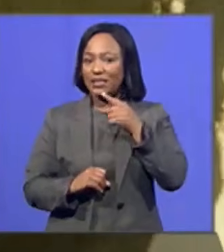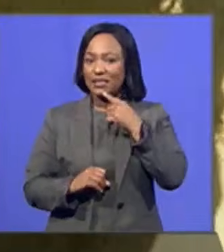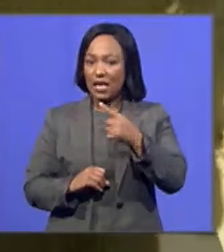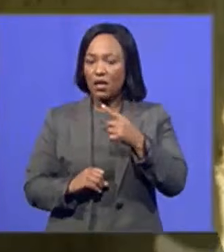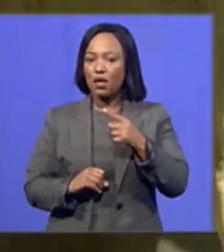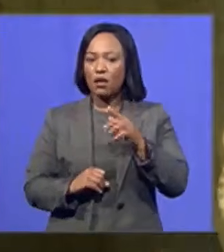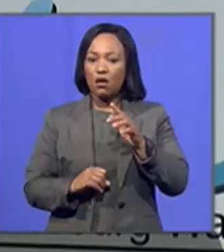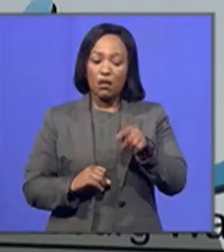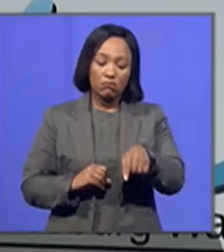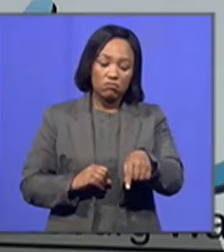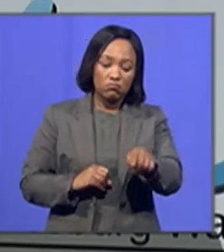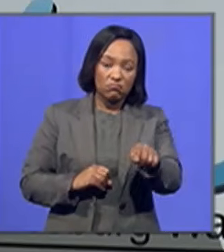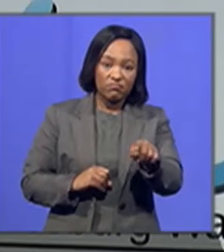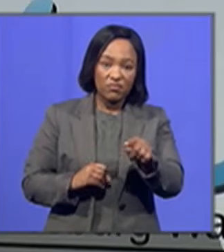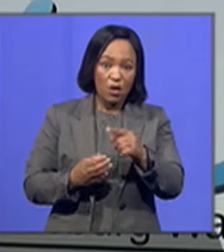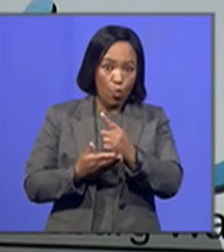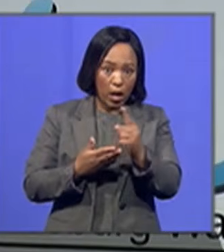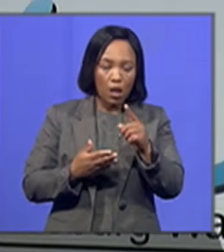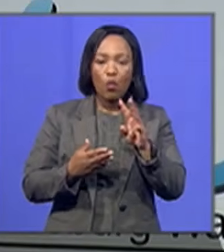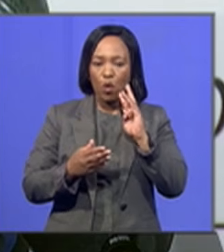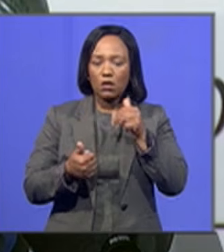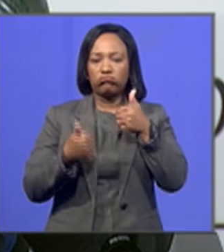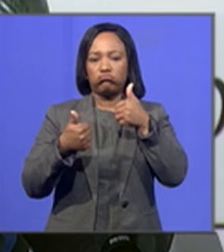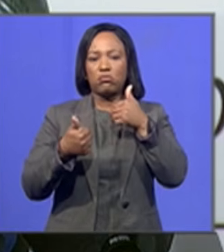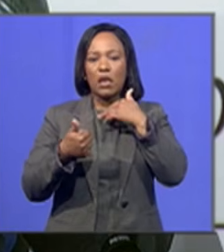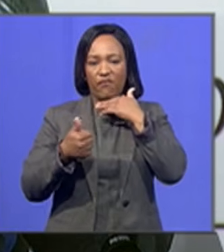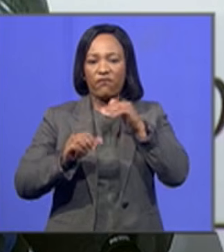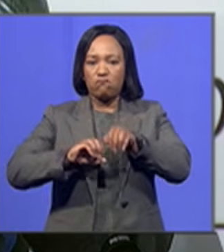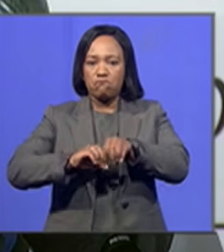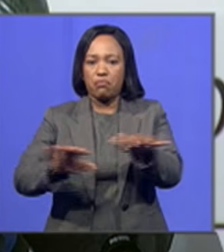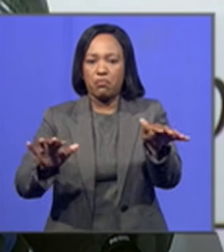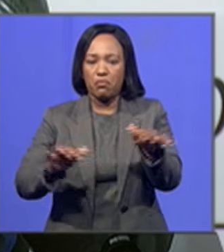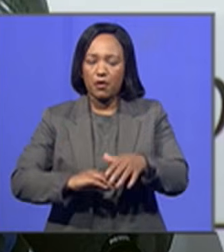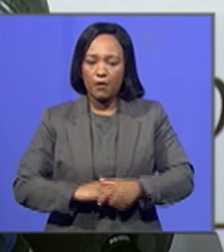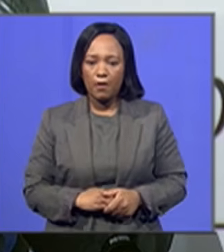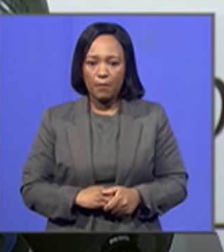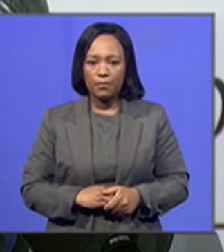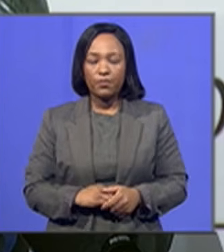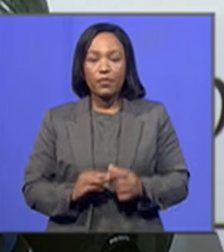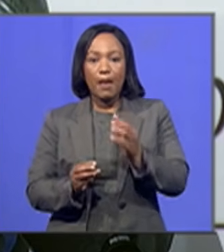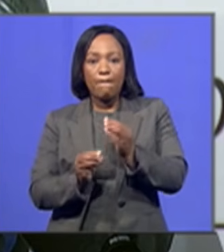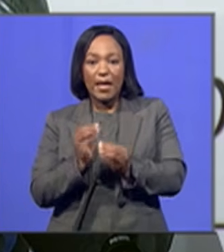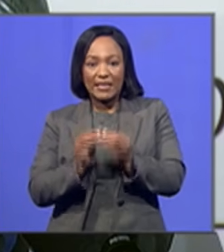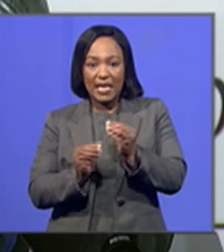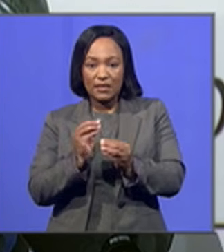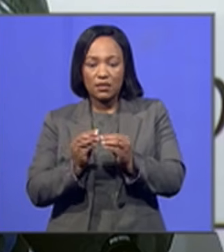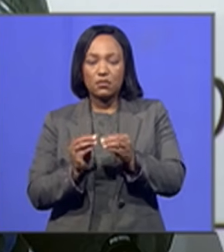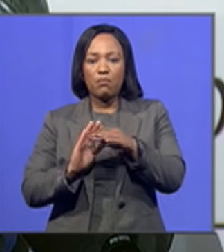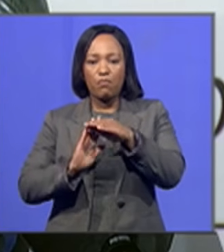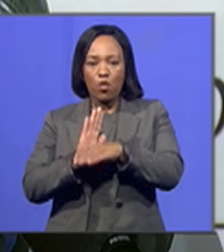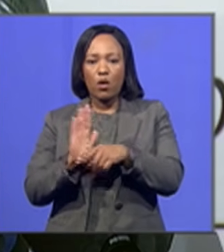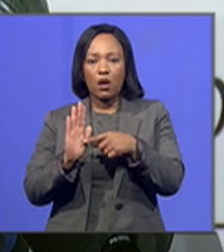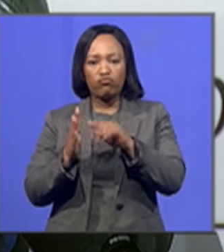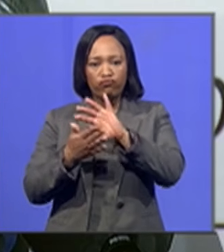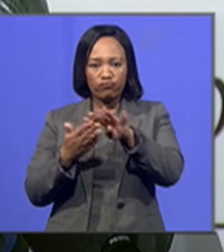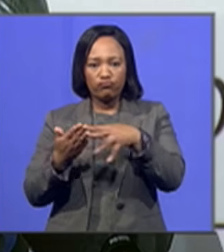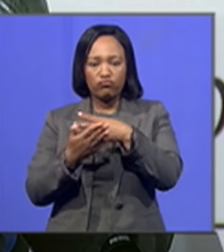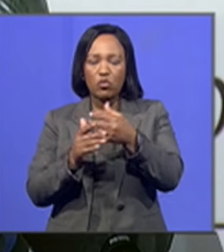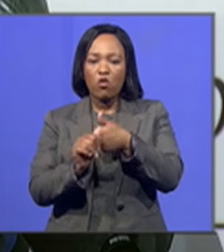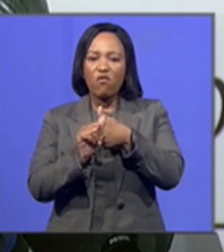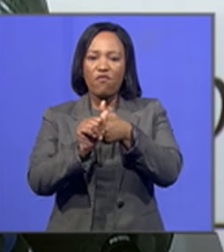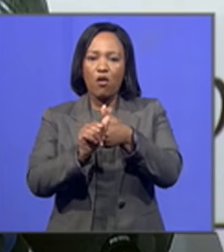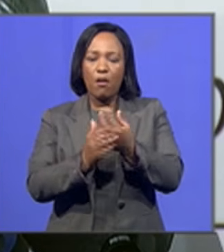tlabo e siame mo bokhutlong jwa beke. The maintenance interventions went according to plan. It's mainly owing to the proper